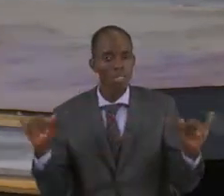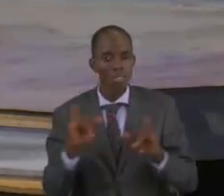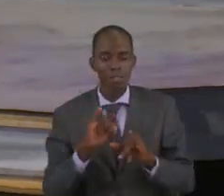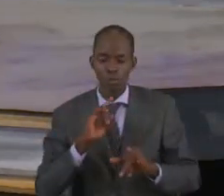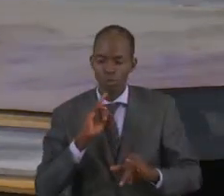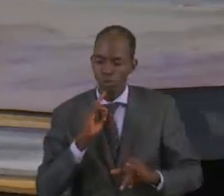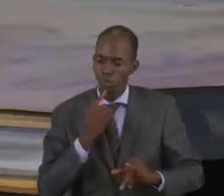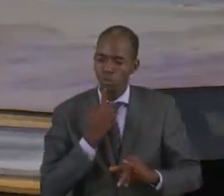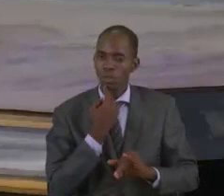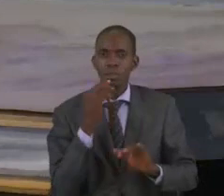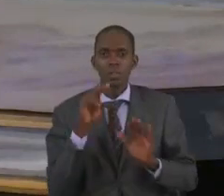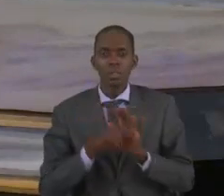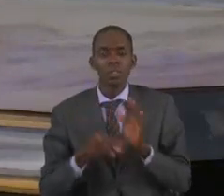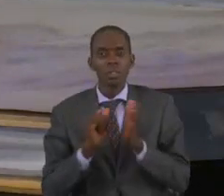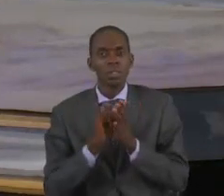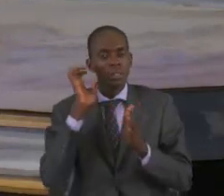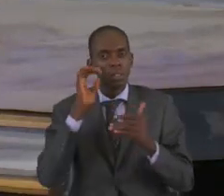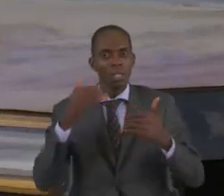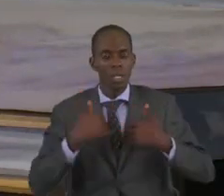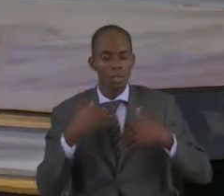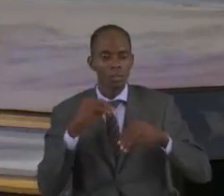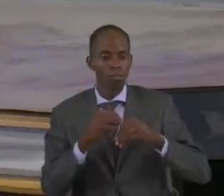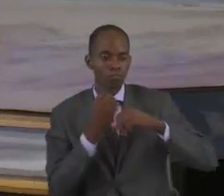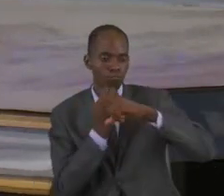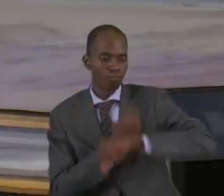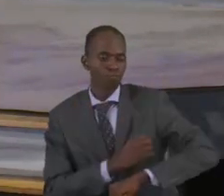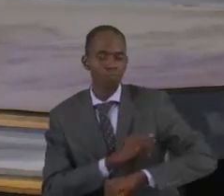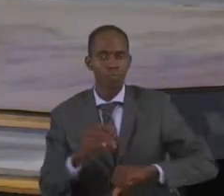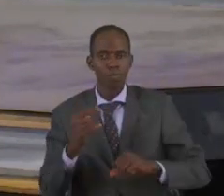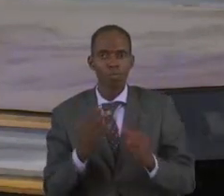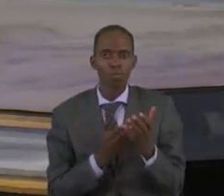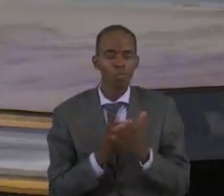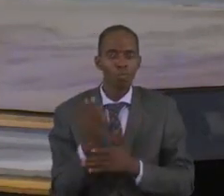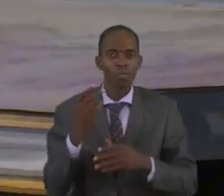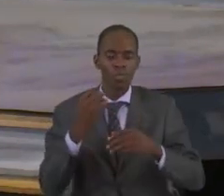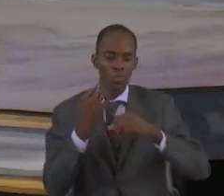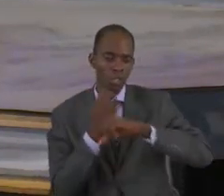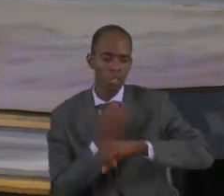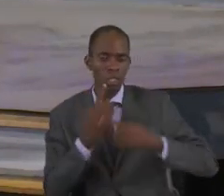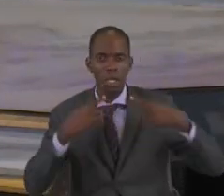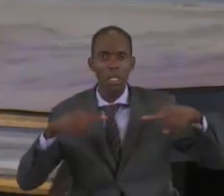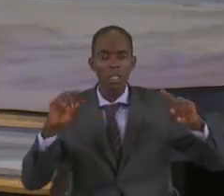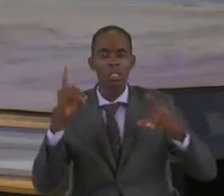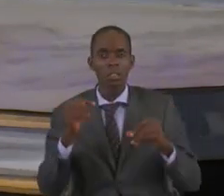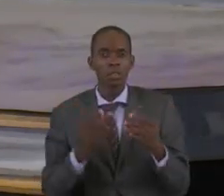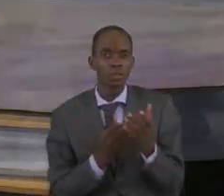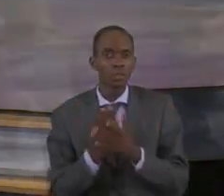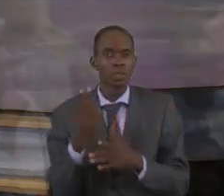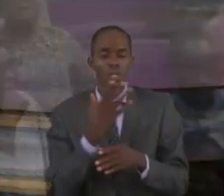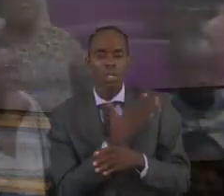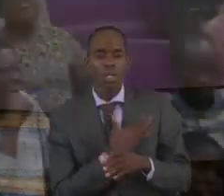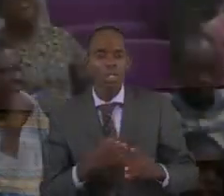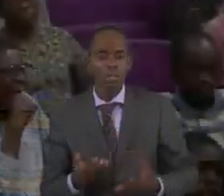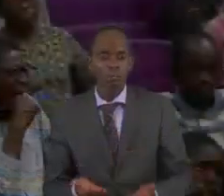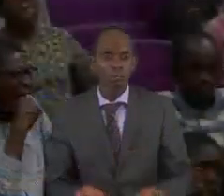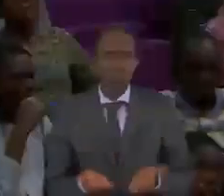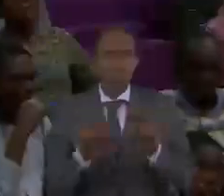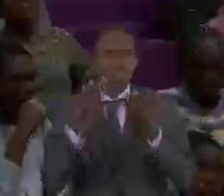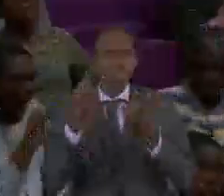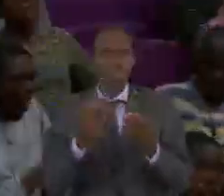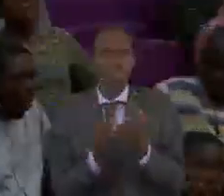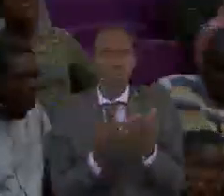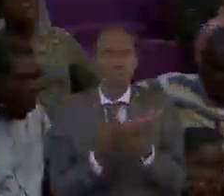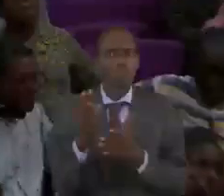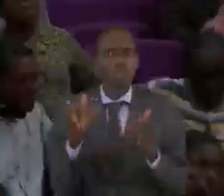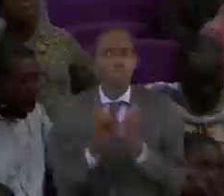earnestness that he had in defending the gospel, in declaring the gospel, in upholding the gospel, that same